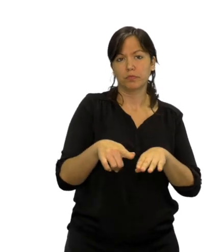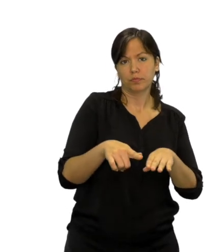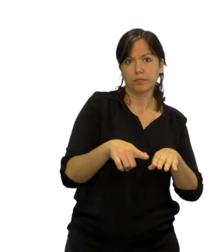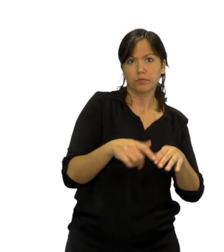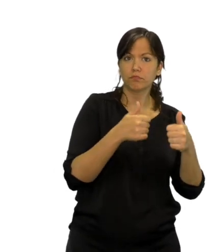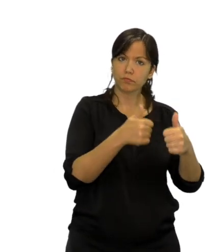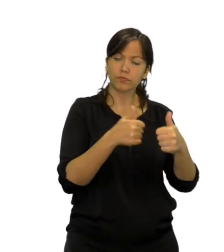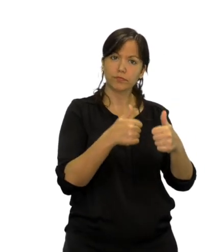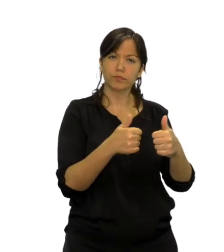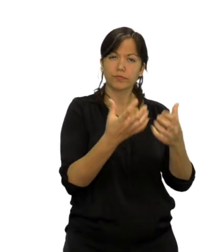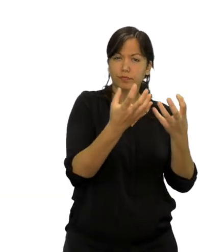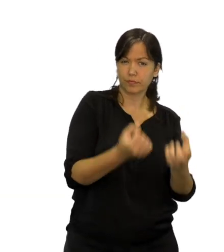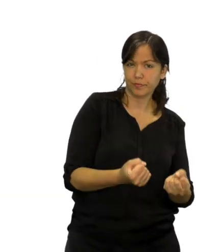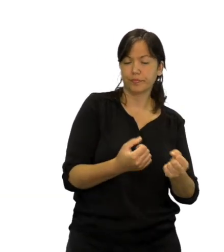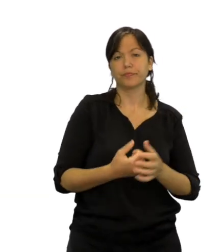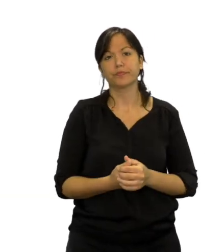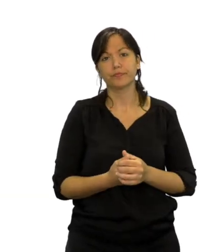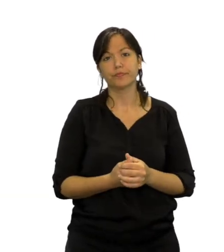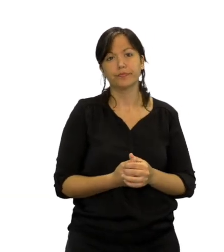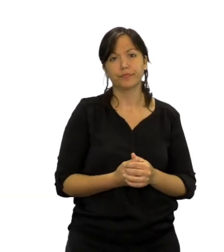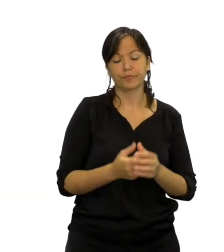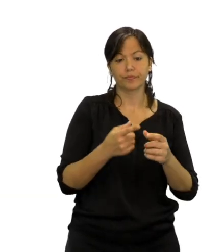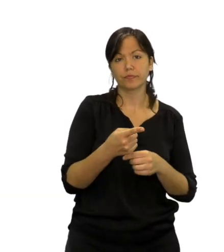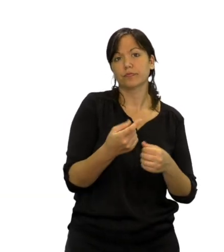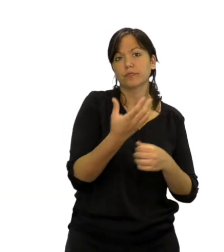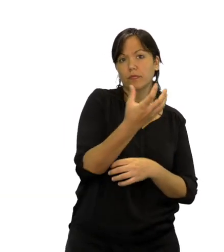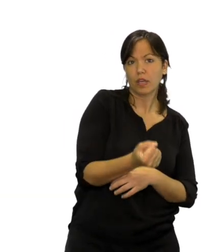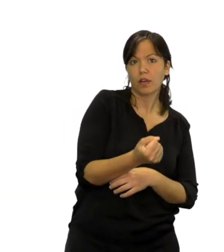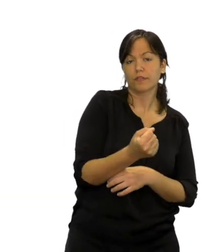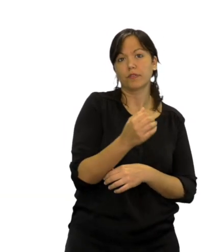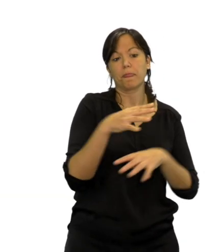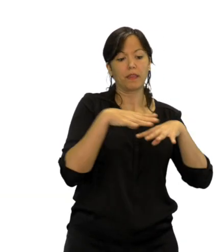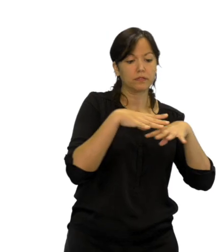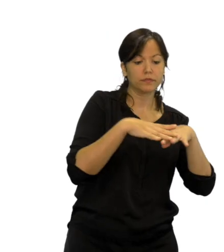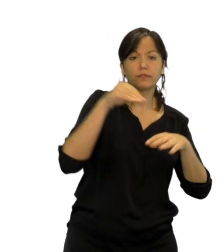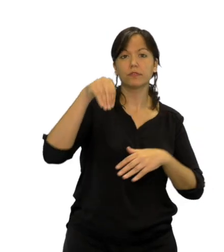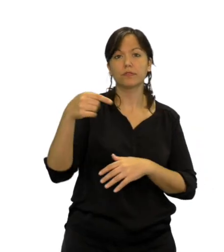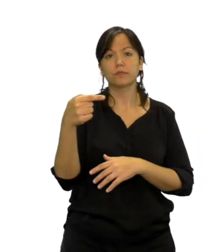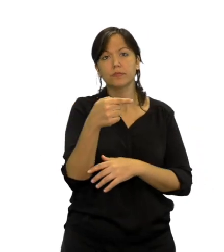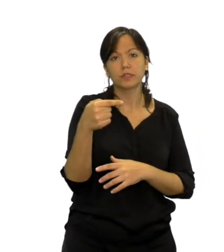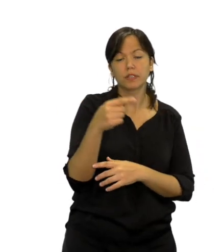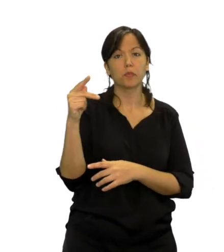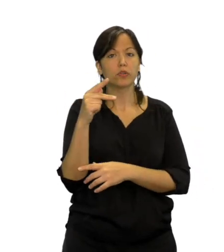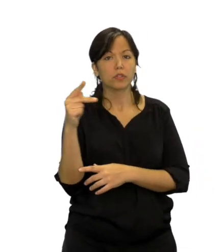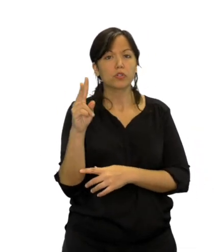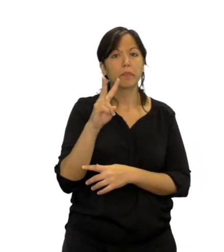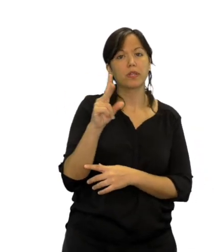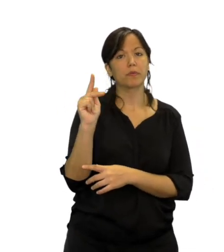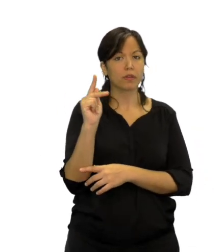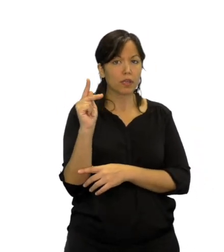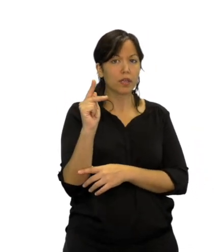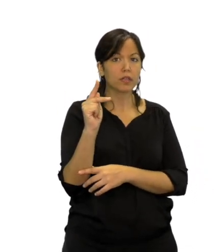is perfectly adapted to drought. Its fresh leaves are rich in dietary fiber, magnesium,